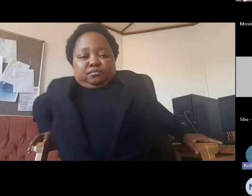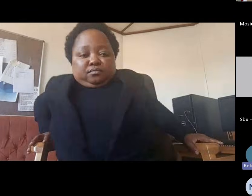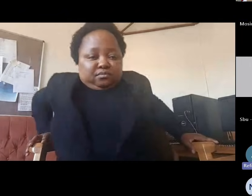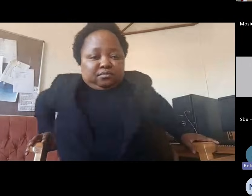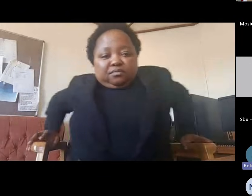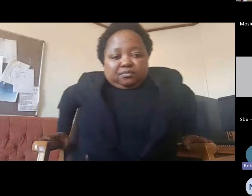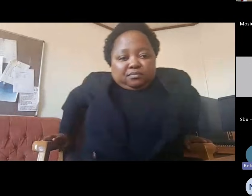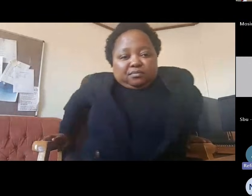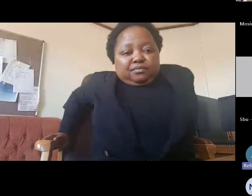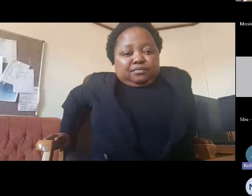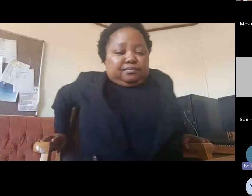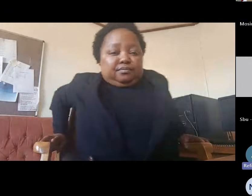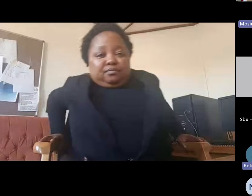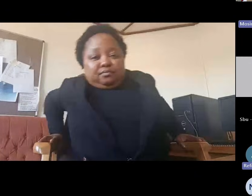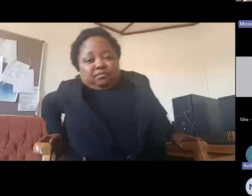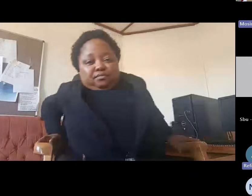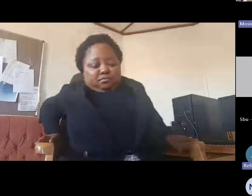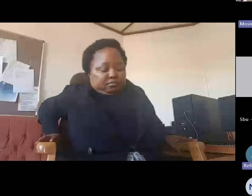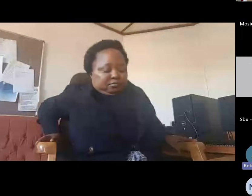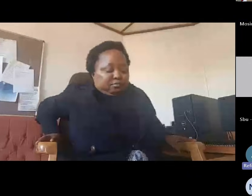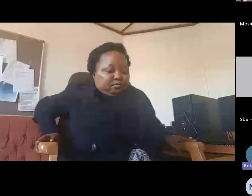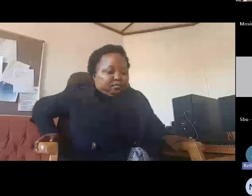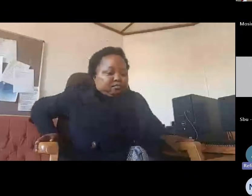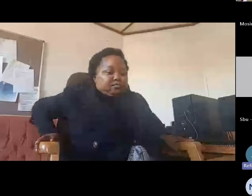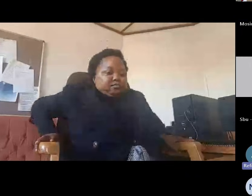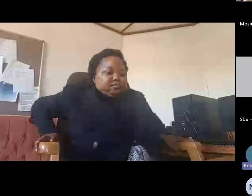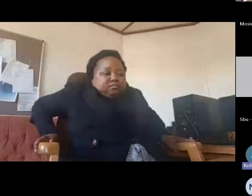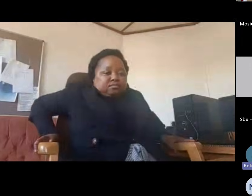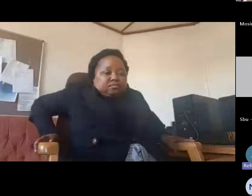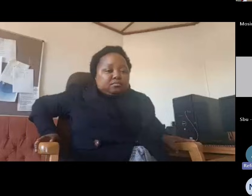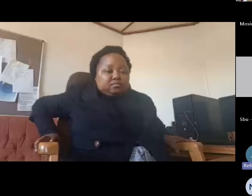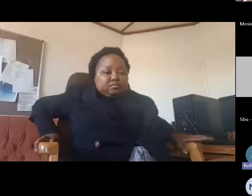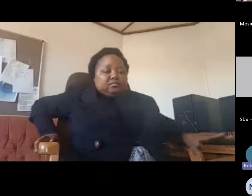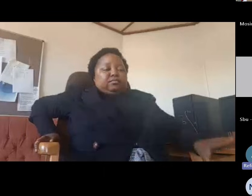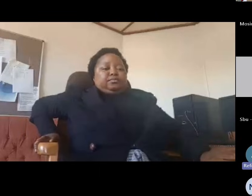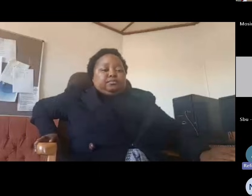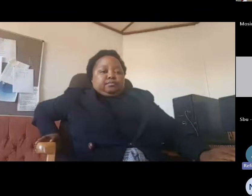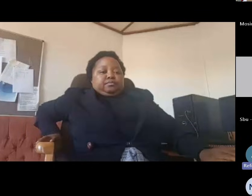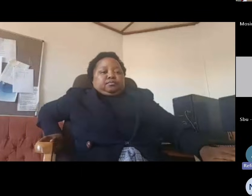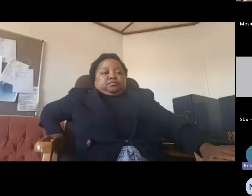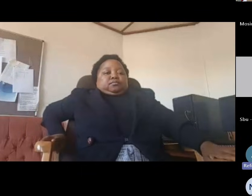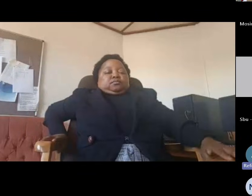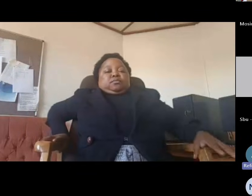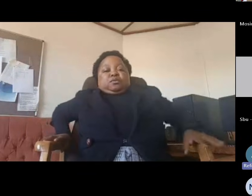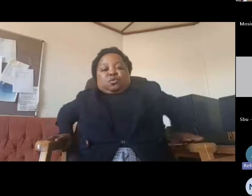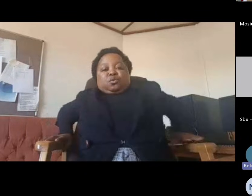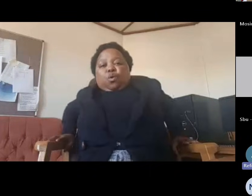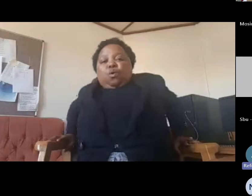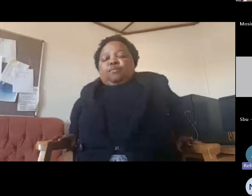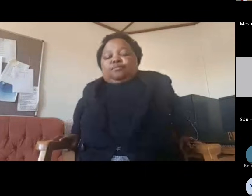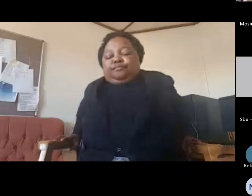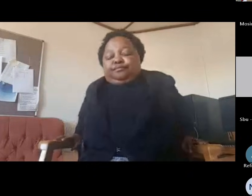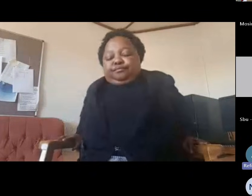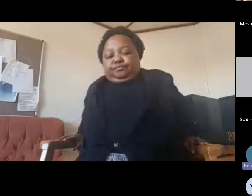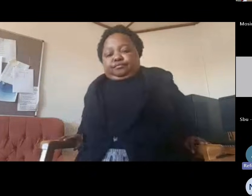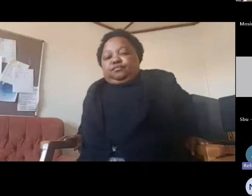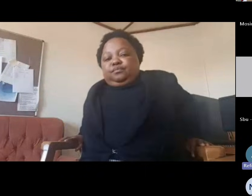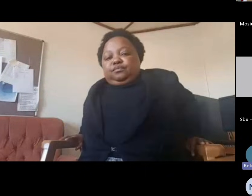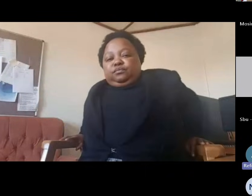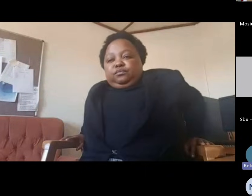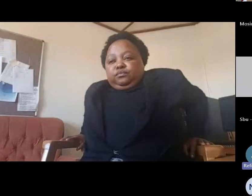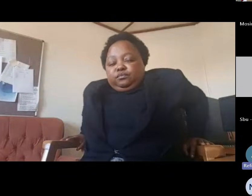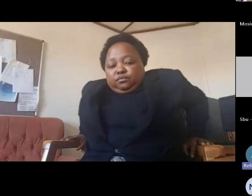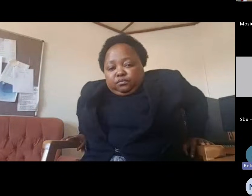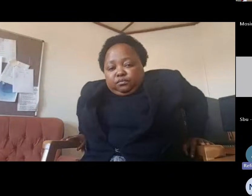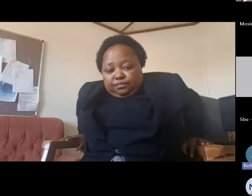Oh, sorry. Okay, Ndete. Yes. Thank you so much. For me, one